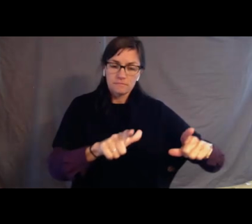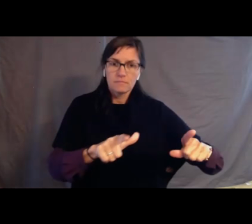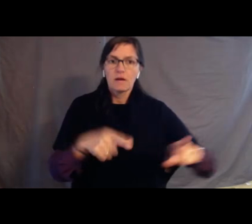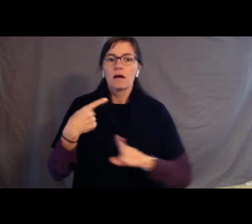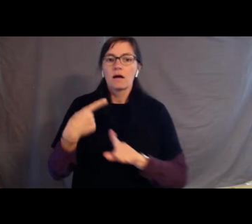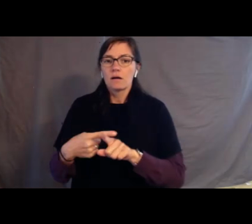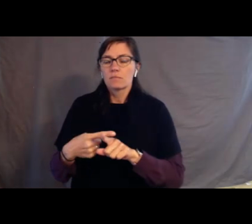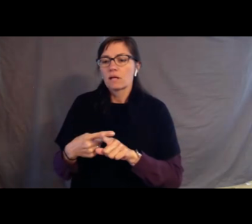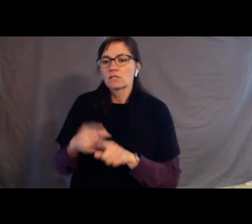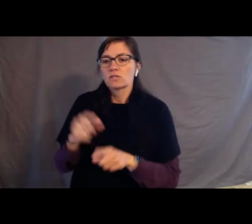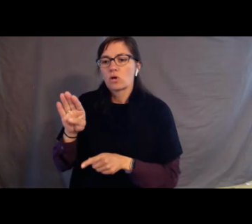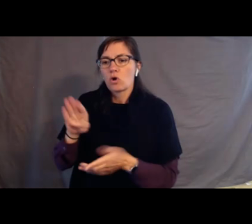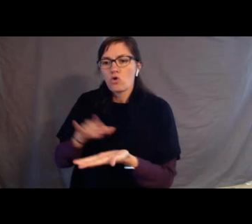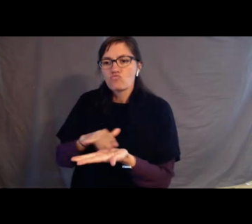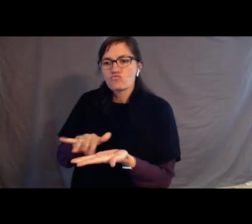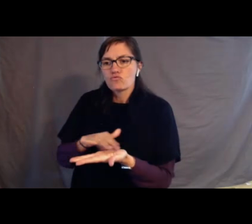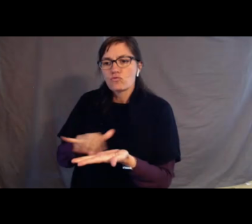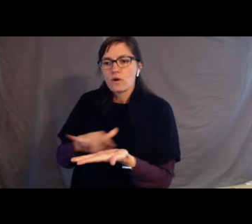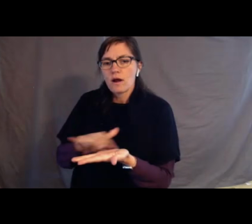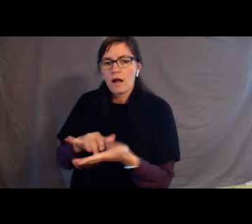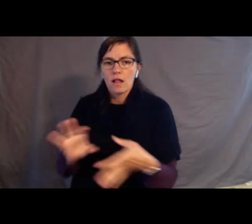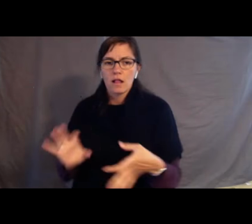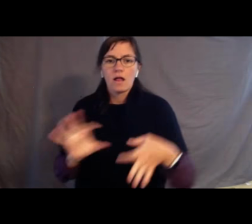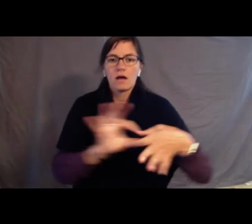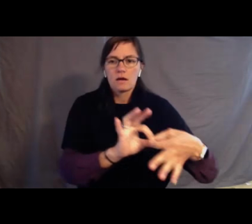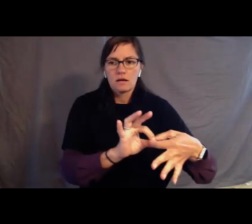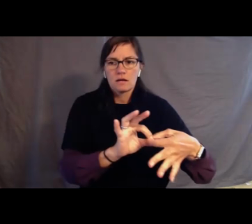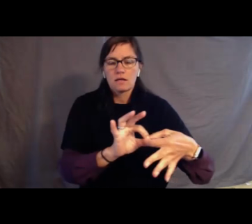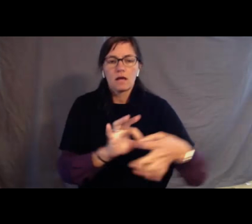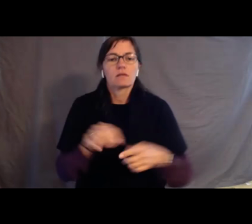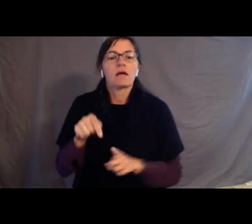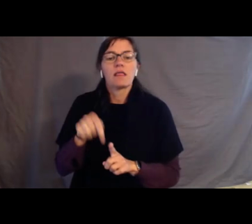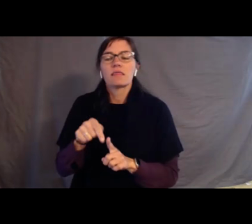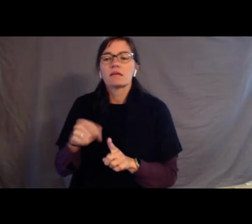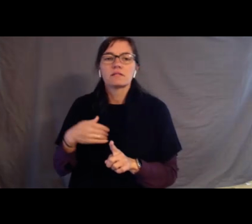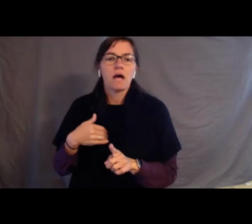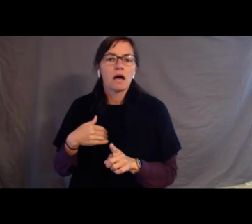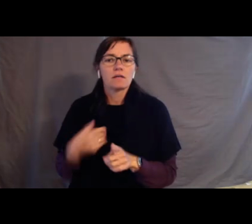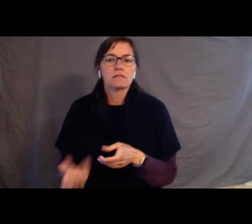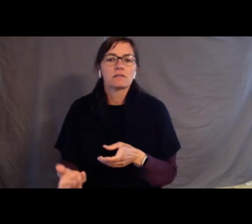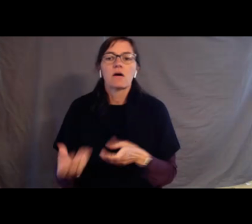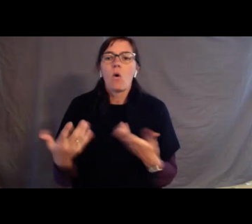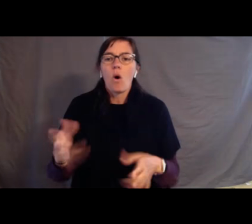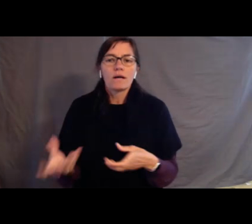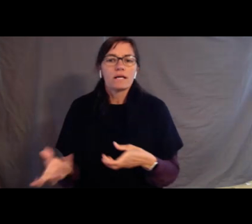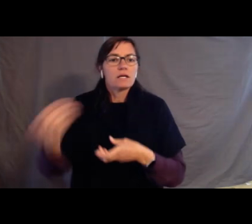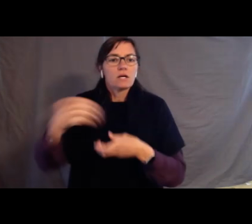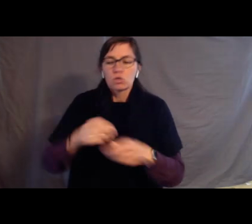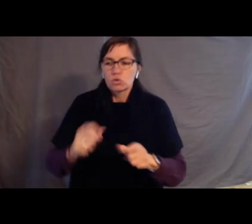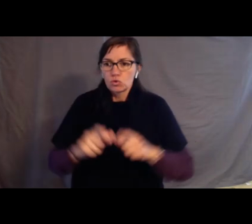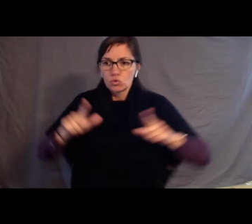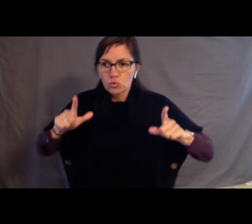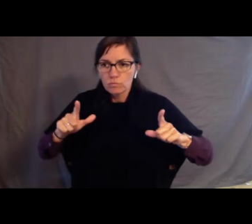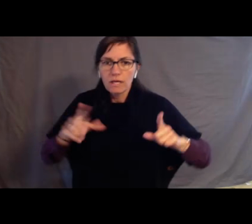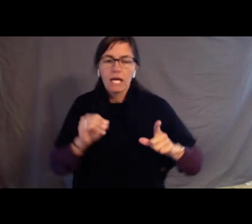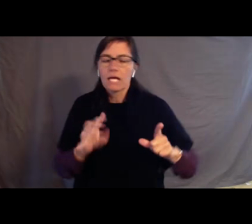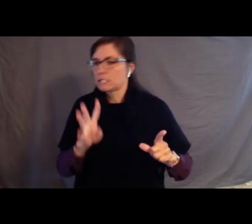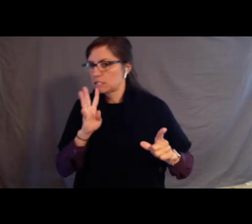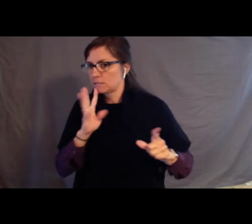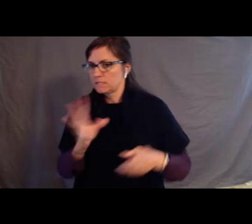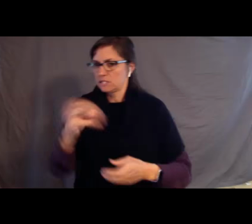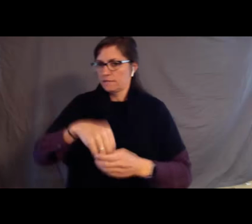using, and it allows for built-in Zoom and speech features as well. And I find it's really remarkable how these students,